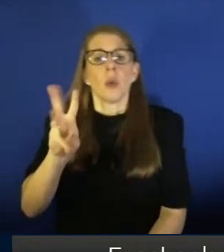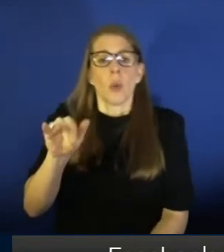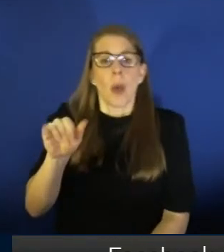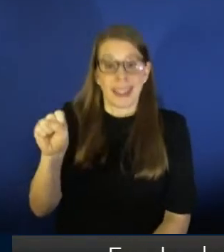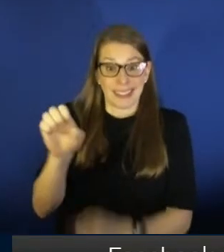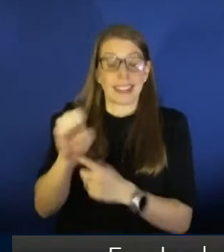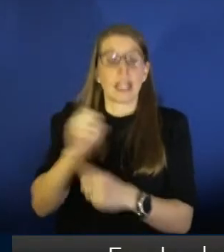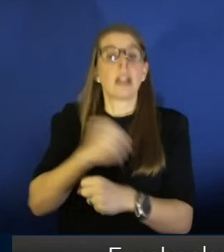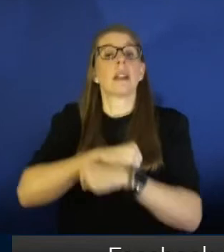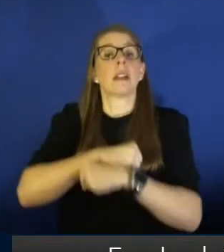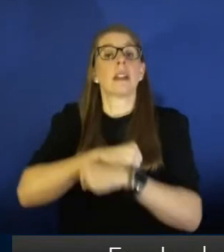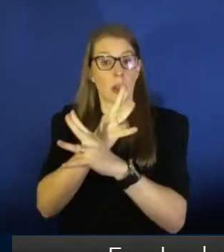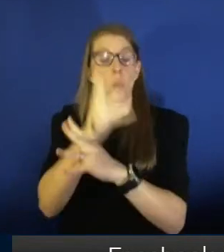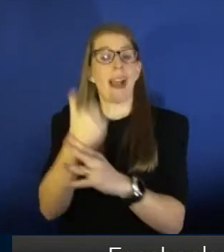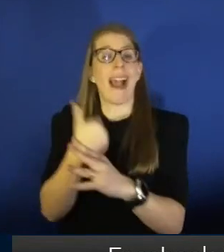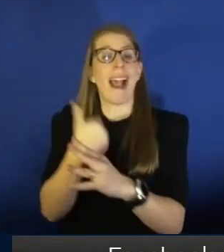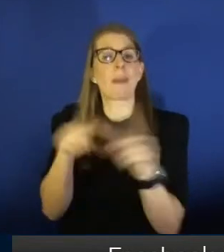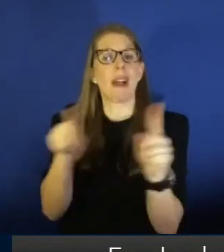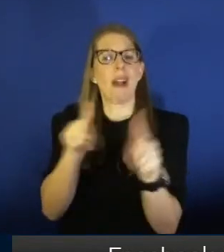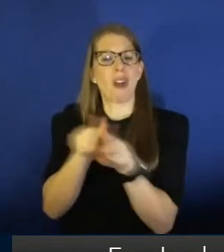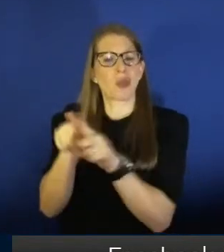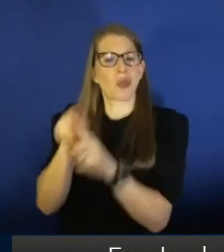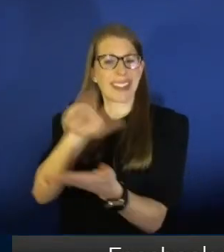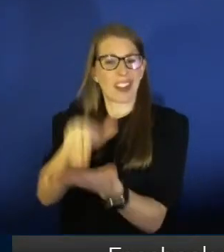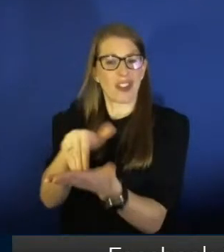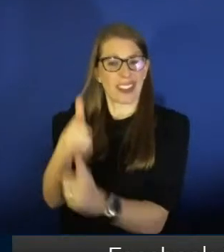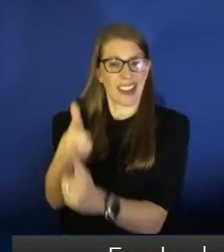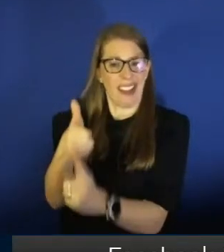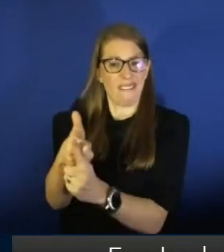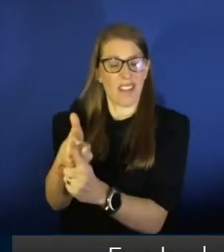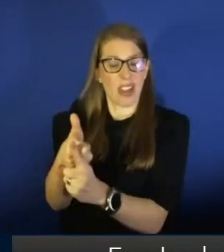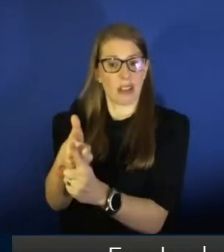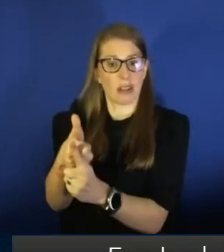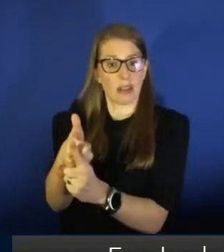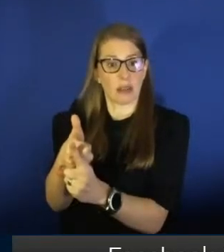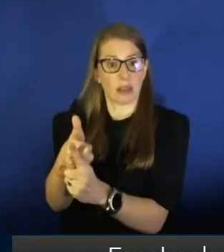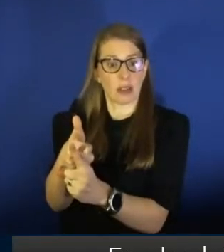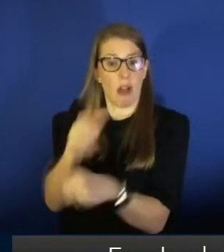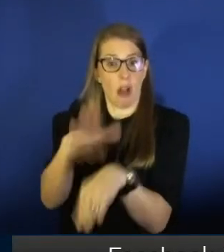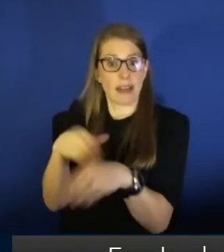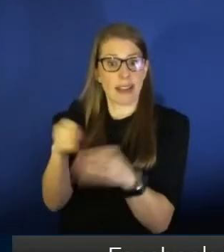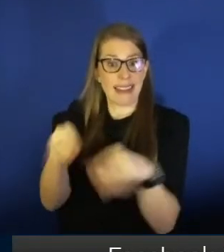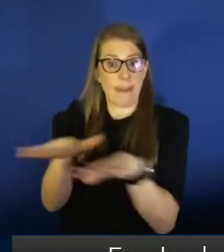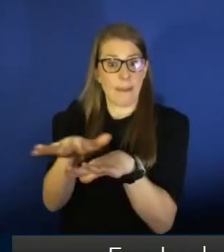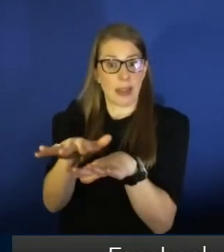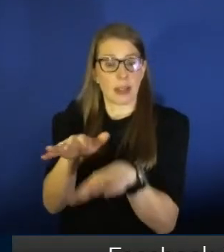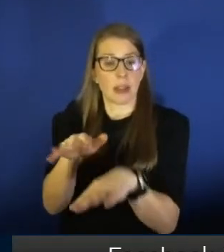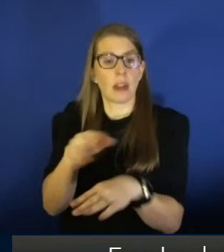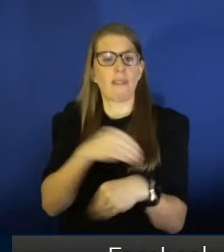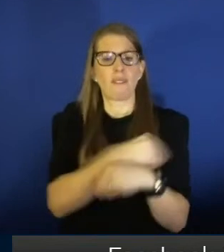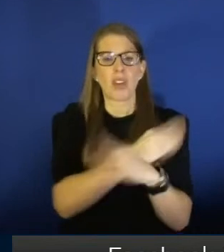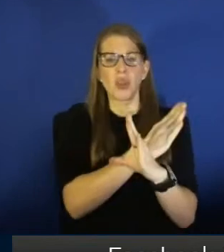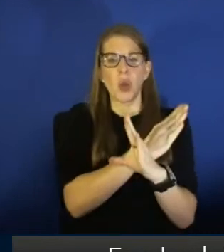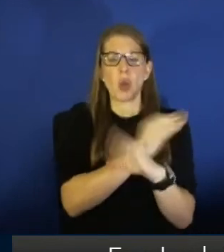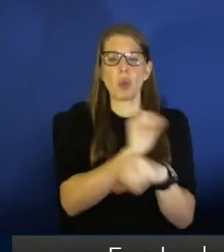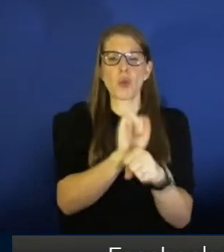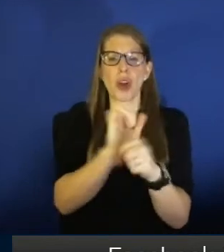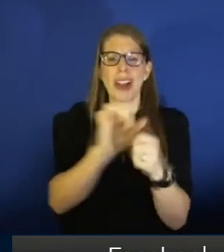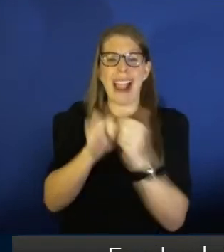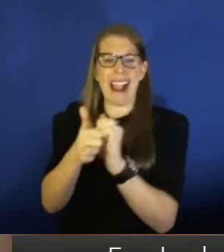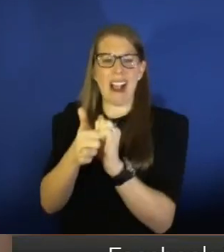but there's also a center there on campus. Tell us a little bit about how the virtual aspect will work and what people can